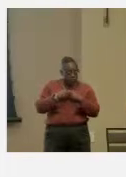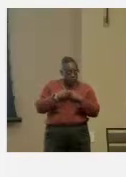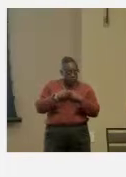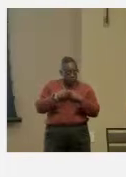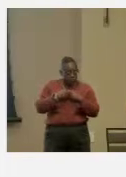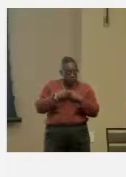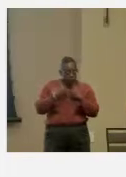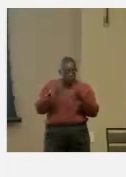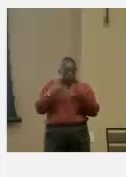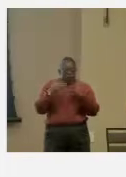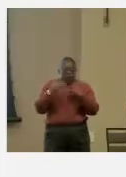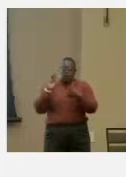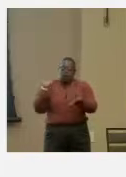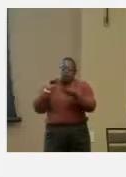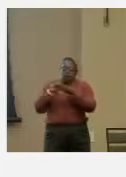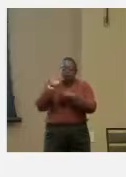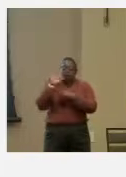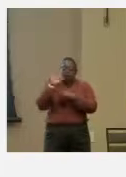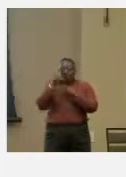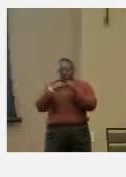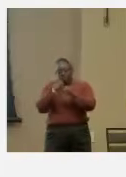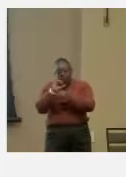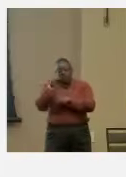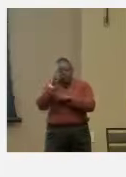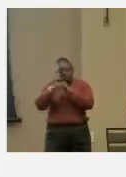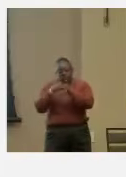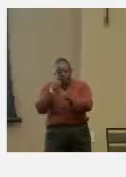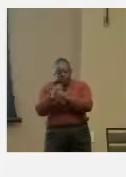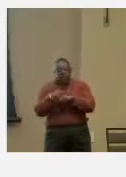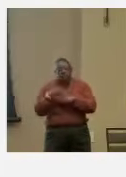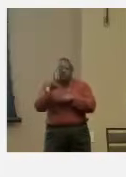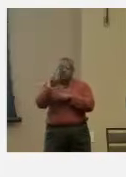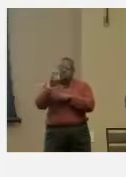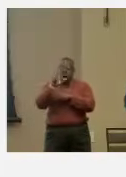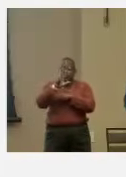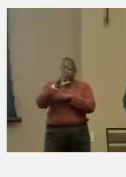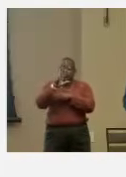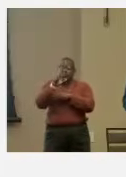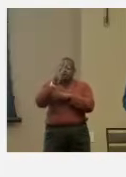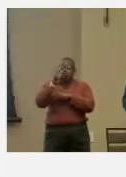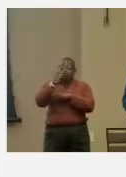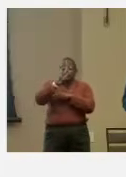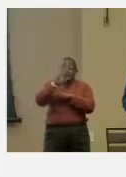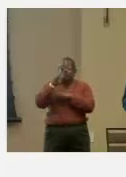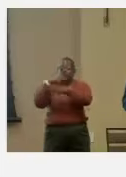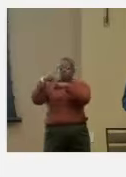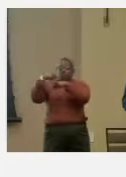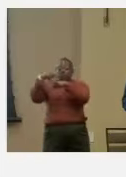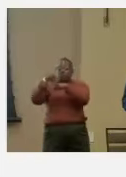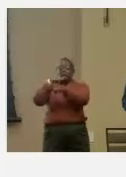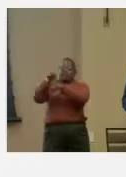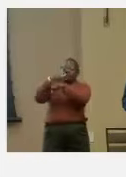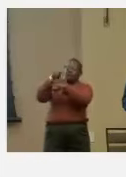period of 5 years or 10 years, he had 263 patients referred to him.